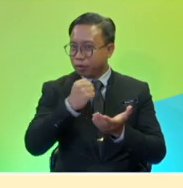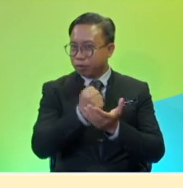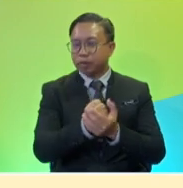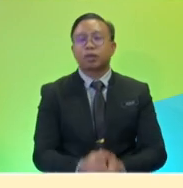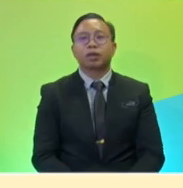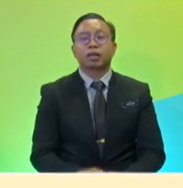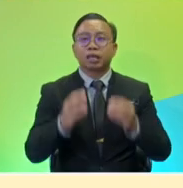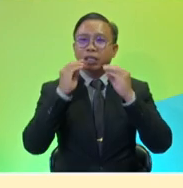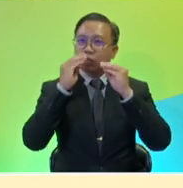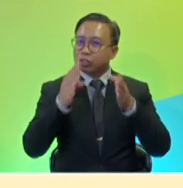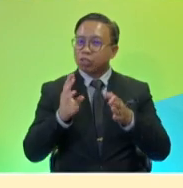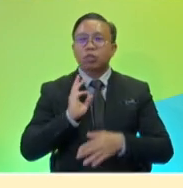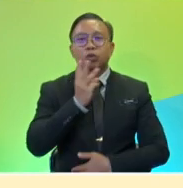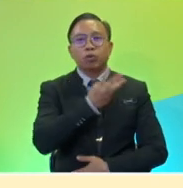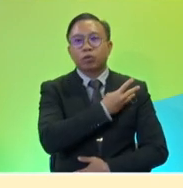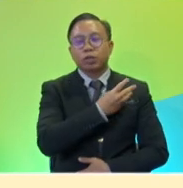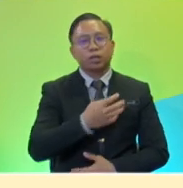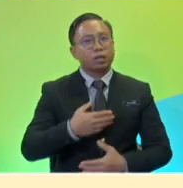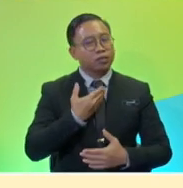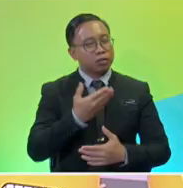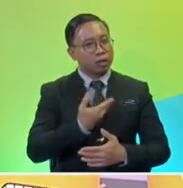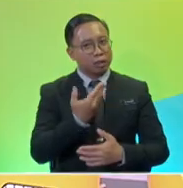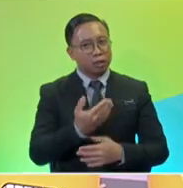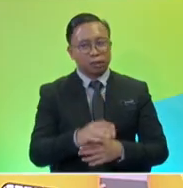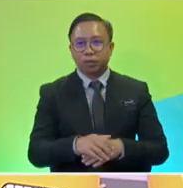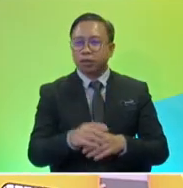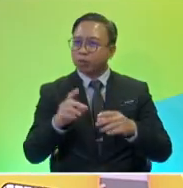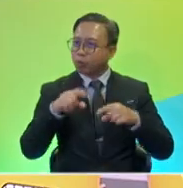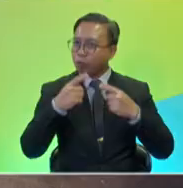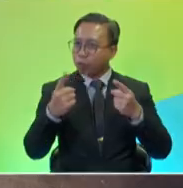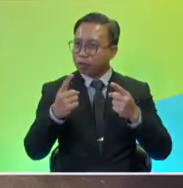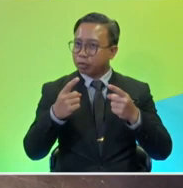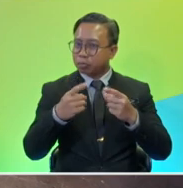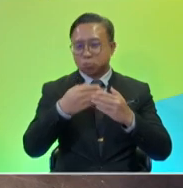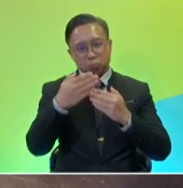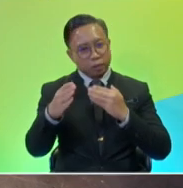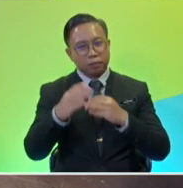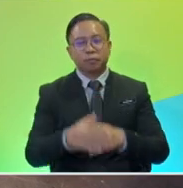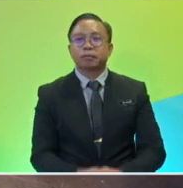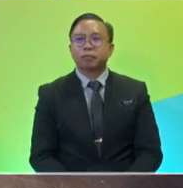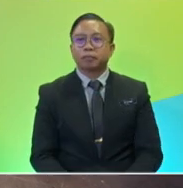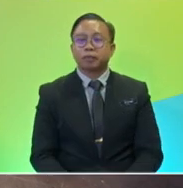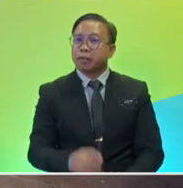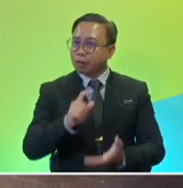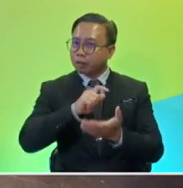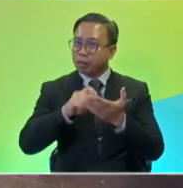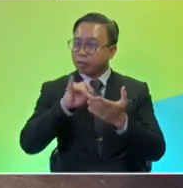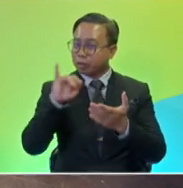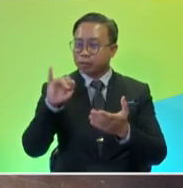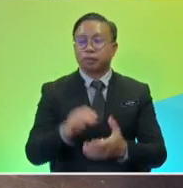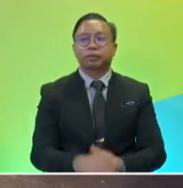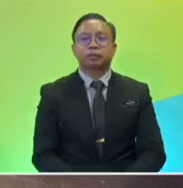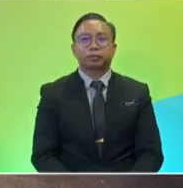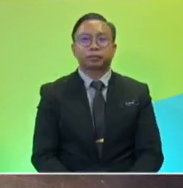Okay, teacher, we are excited to have more fun at the beach. What are we going to do next? Okay, next activity will be writing. Writing,